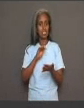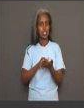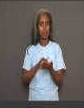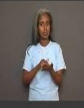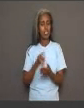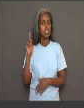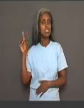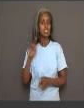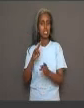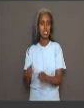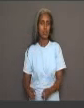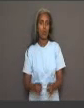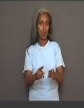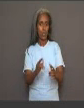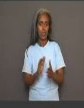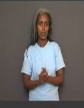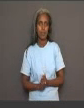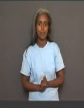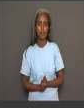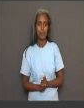relationship this way.